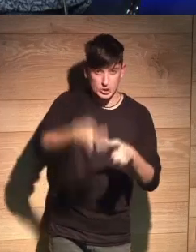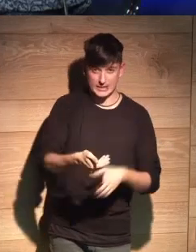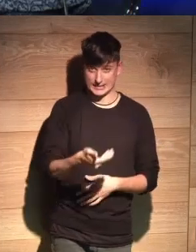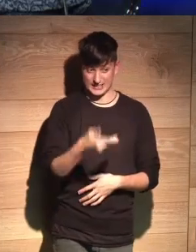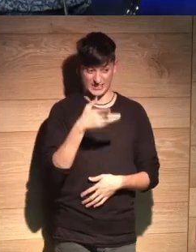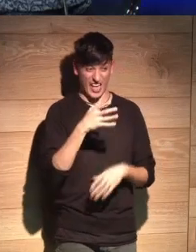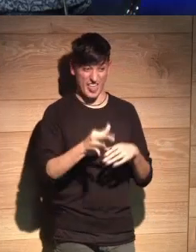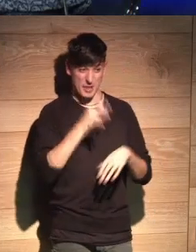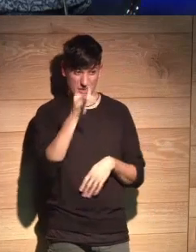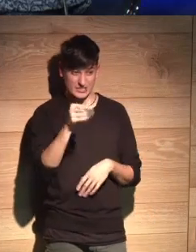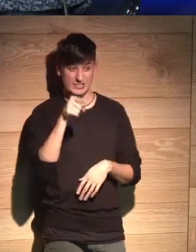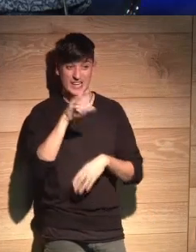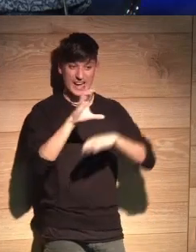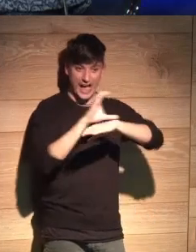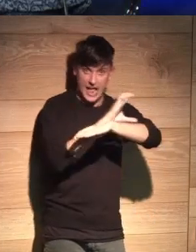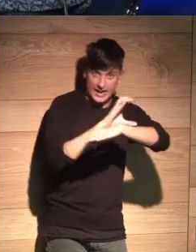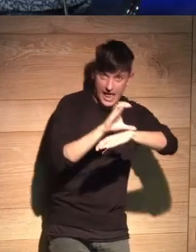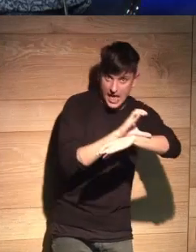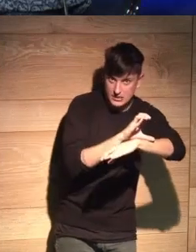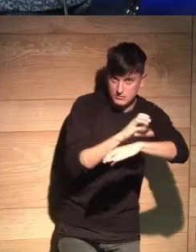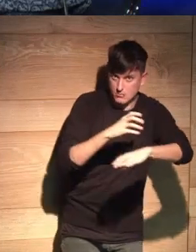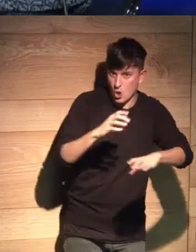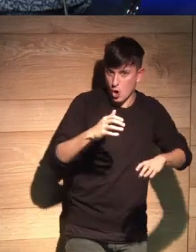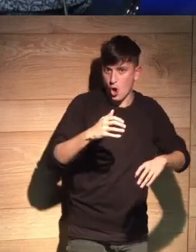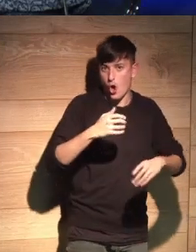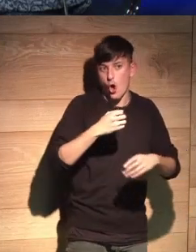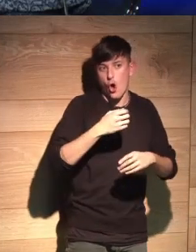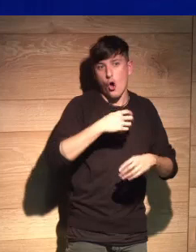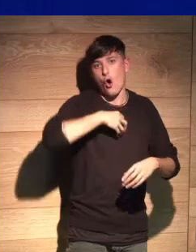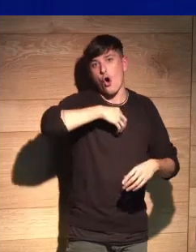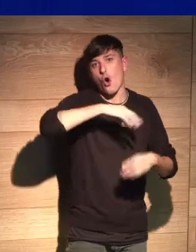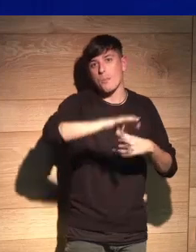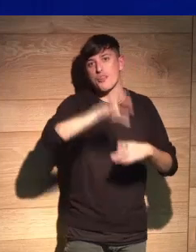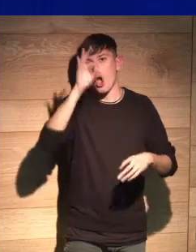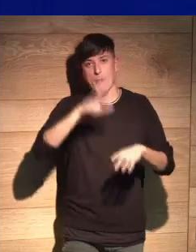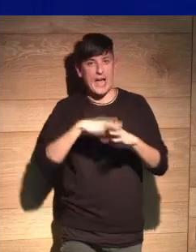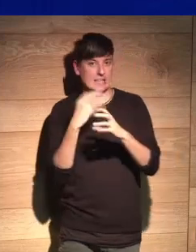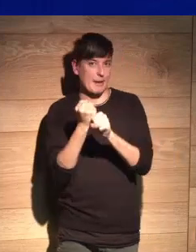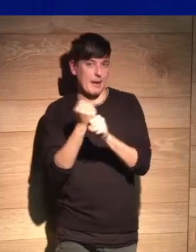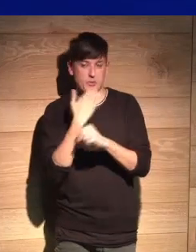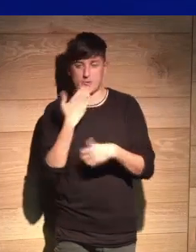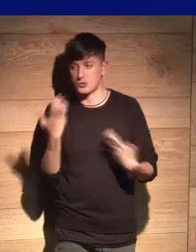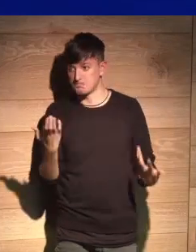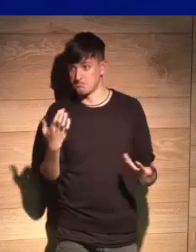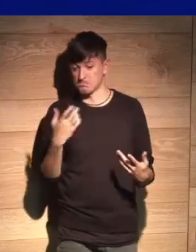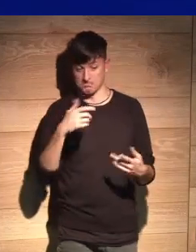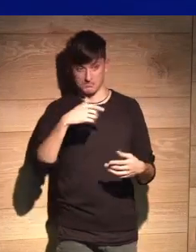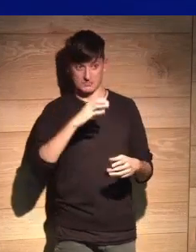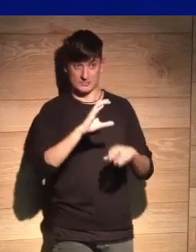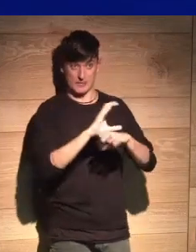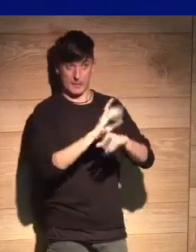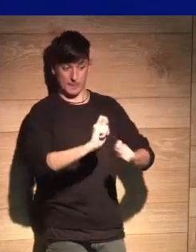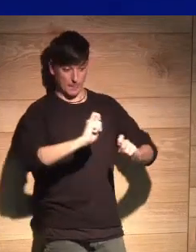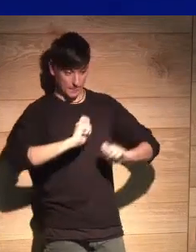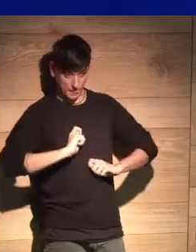Working as a team is key here. And all these careers give you the option of